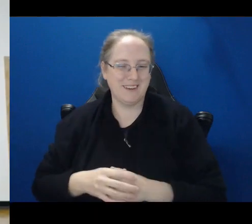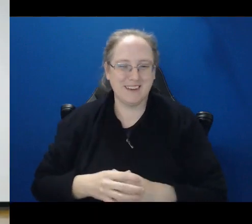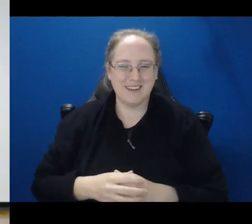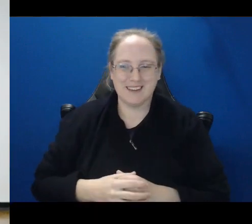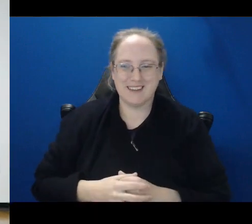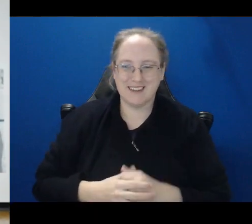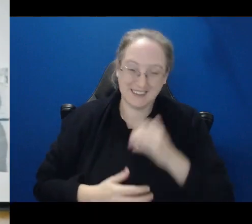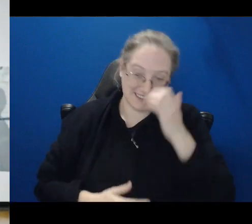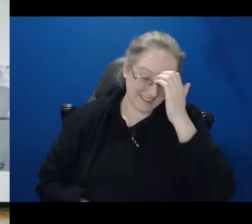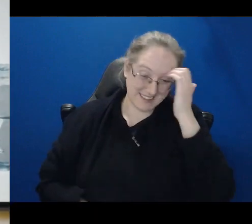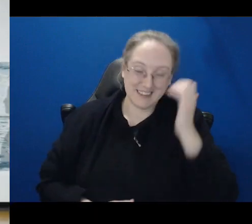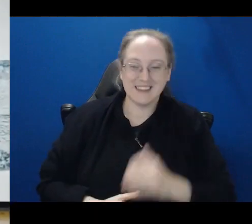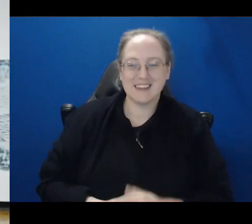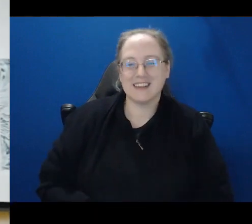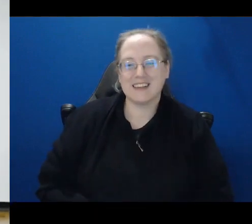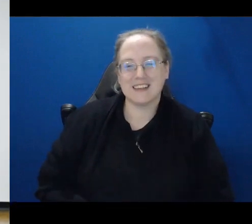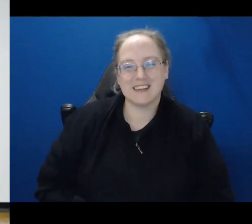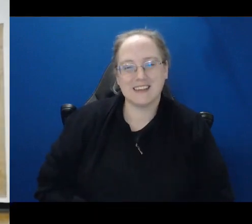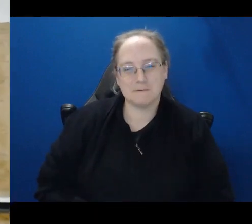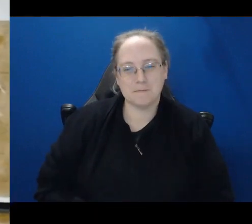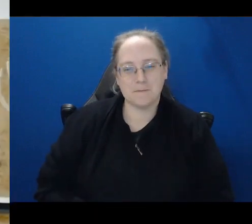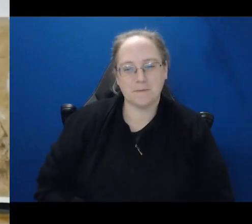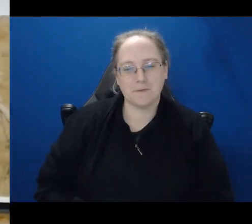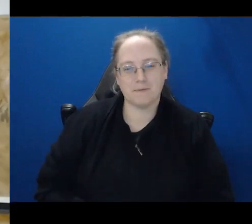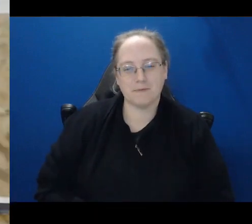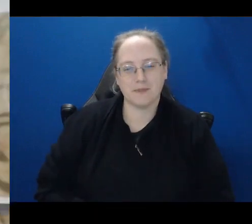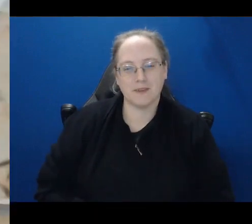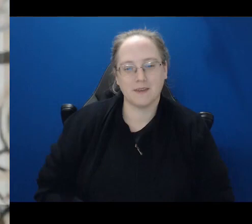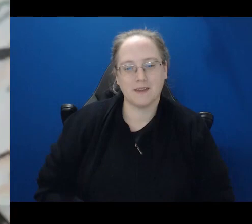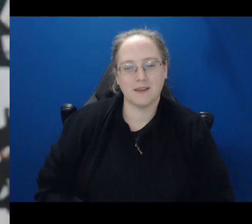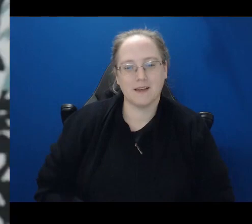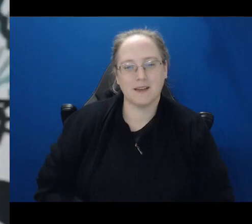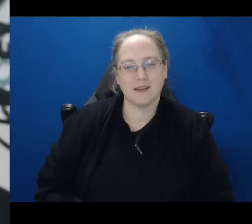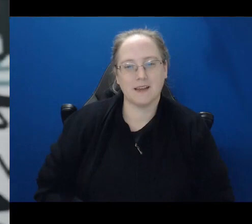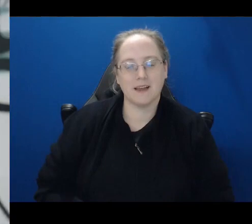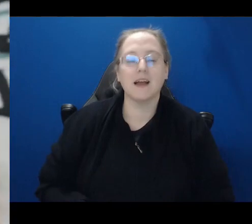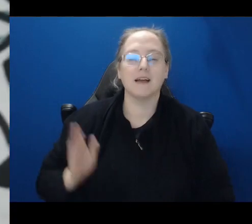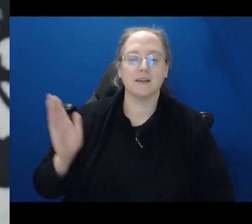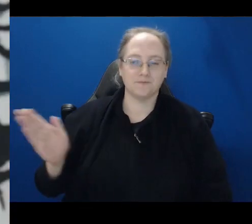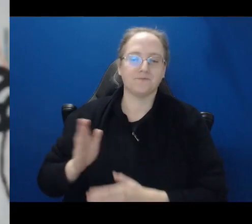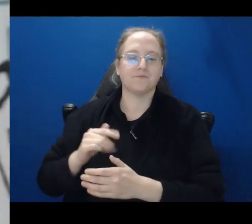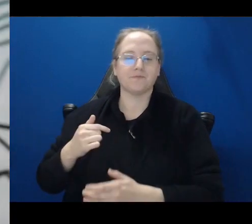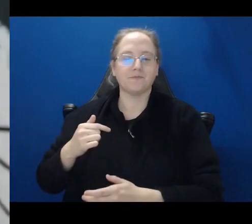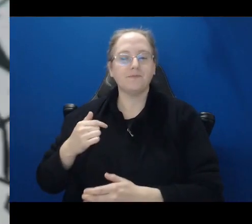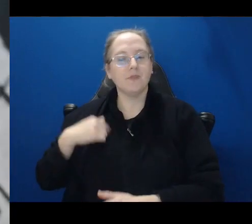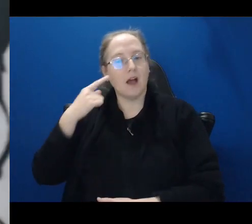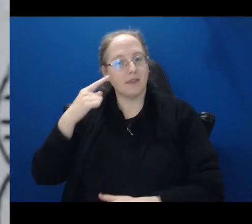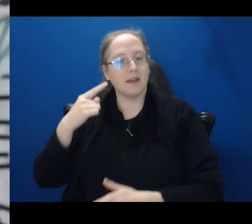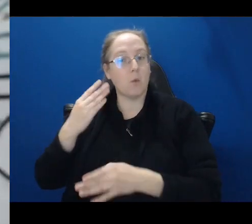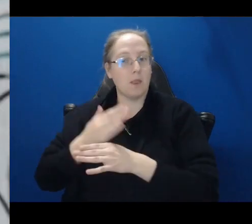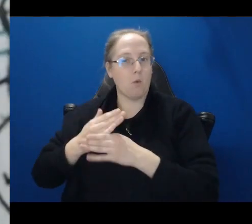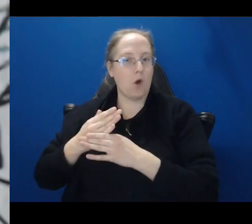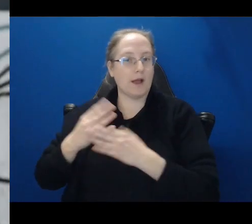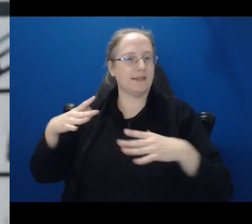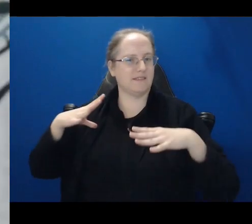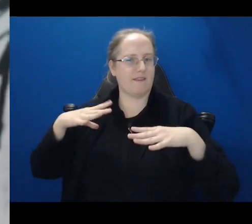I also think that when the work is free hanging and the bodies of the